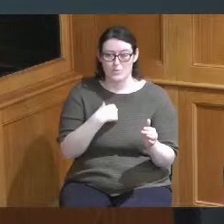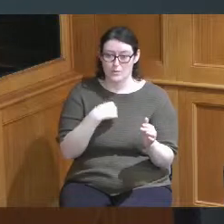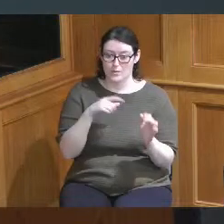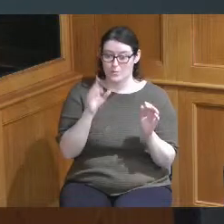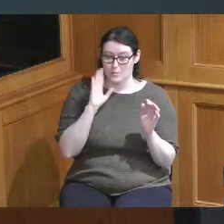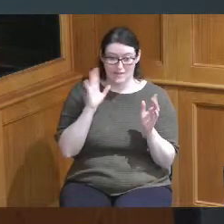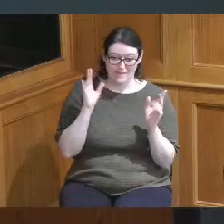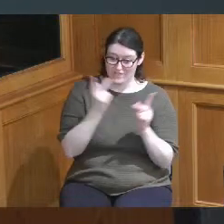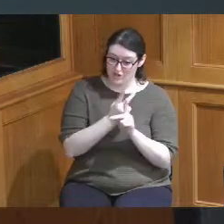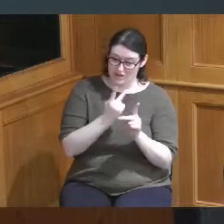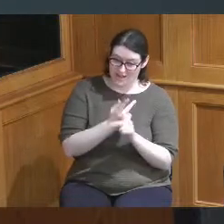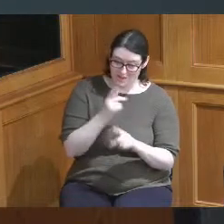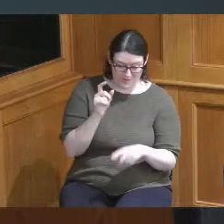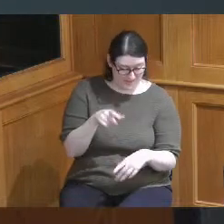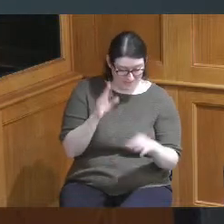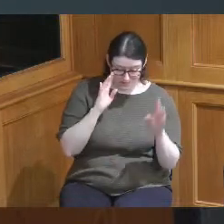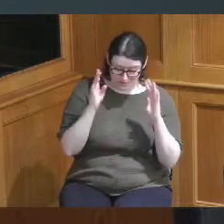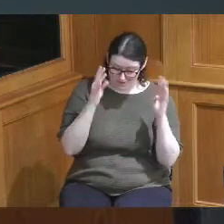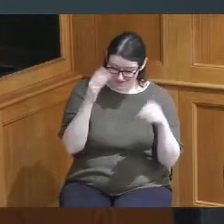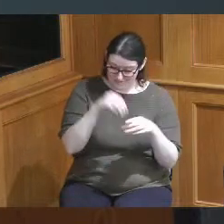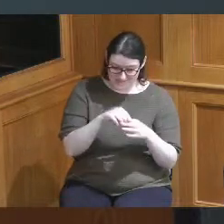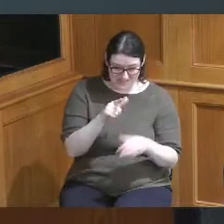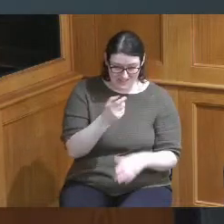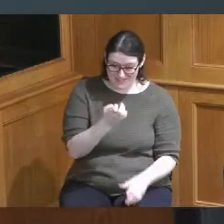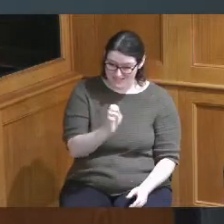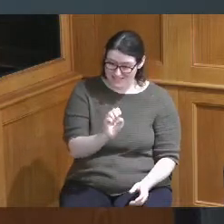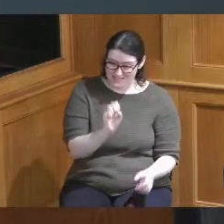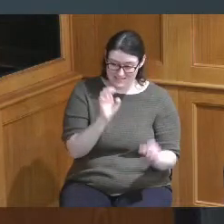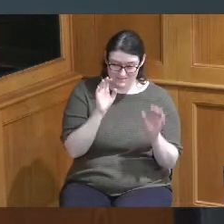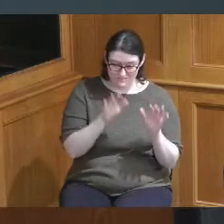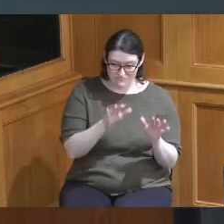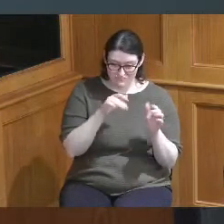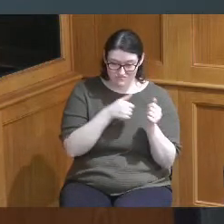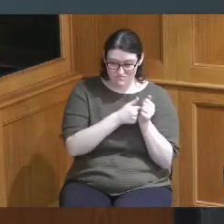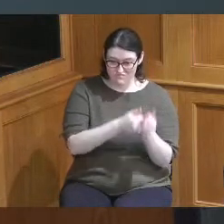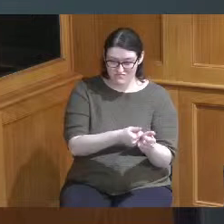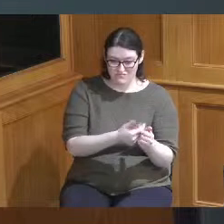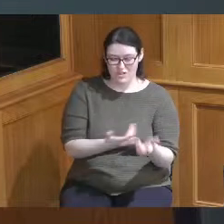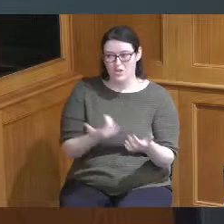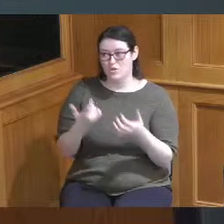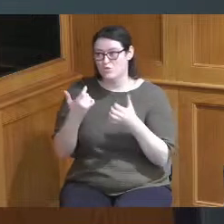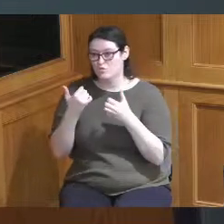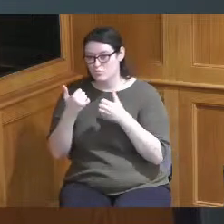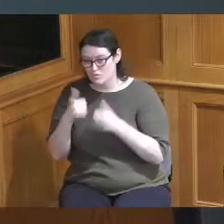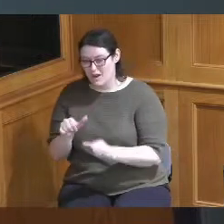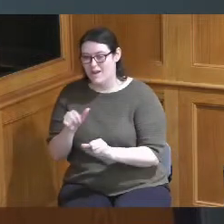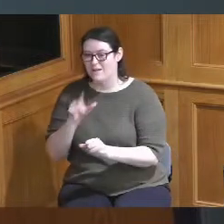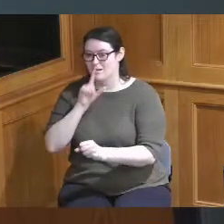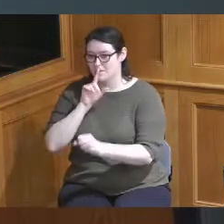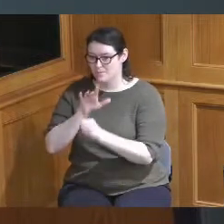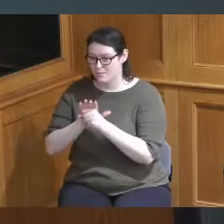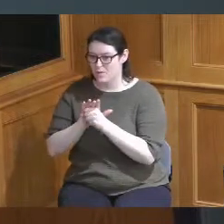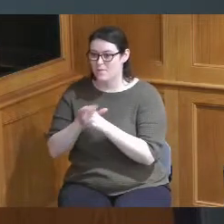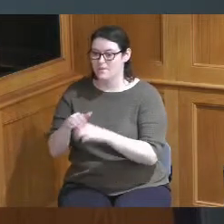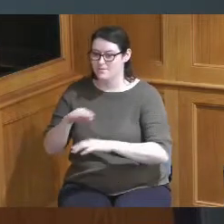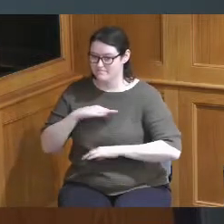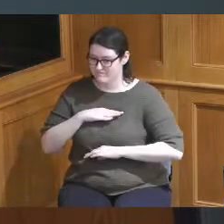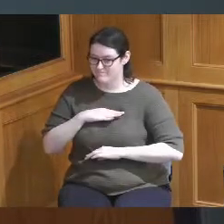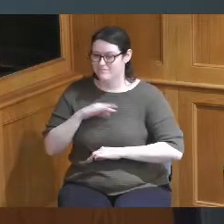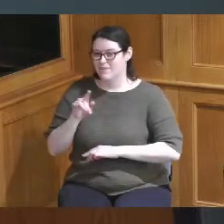be creative. It's in the lease. And so we're trying to keep the promise to the taxpayers